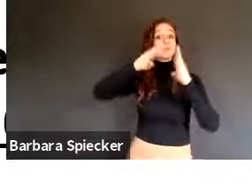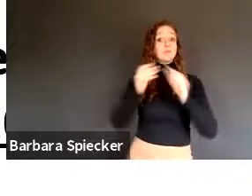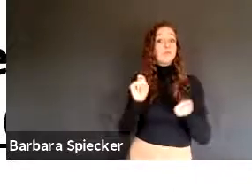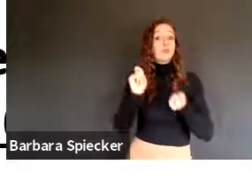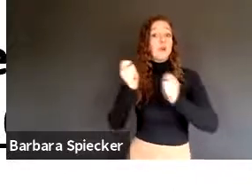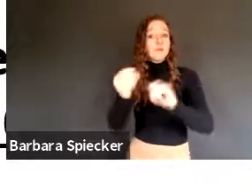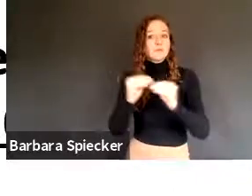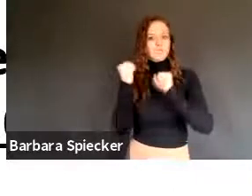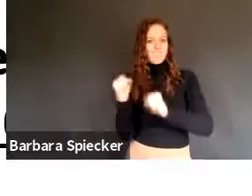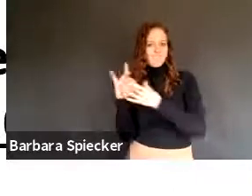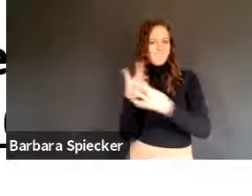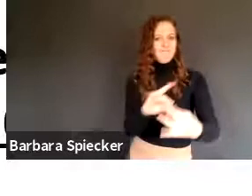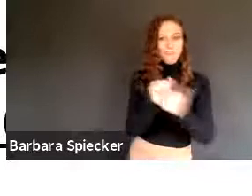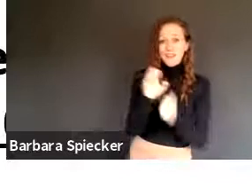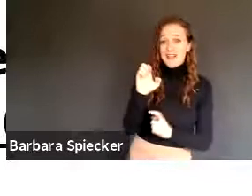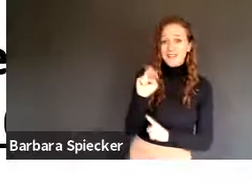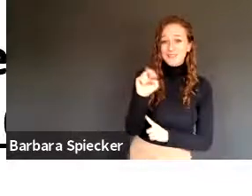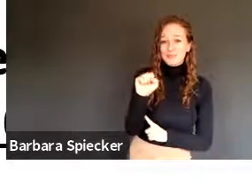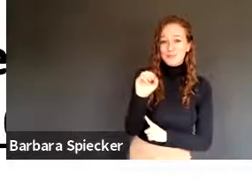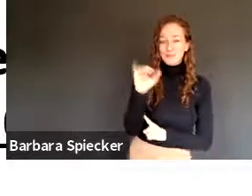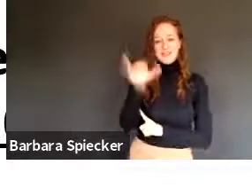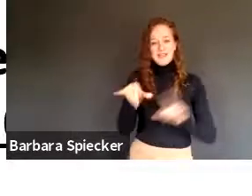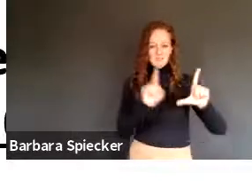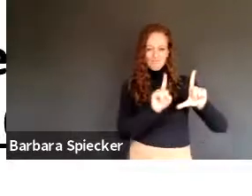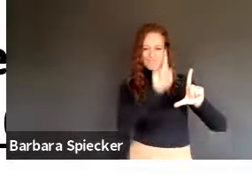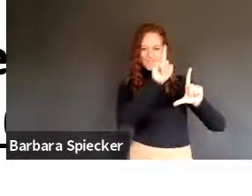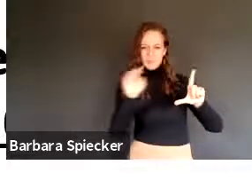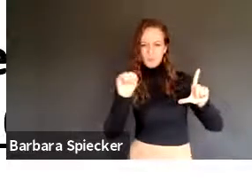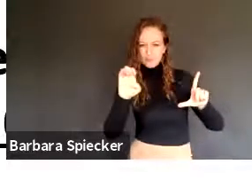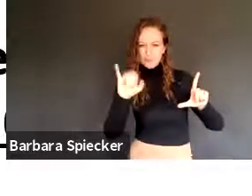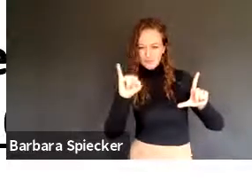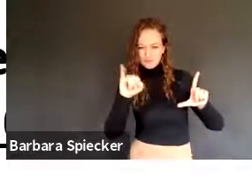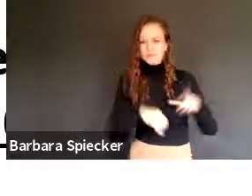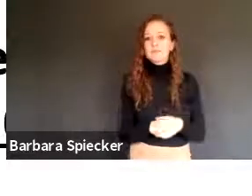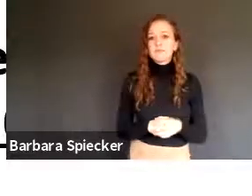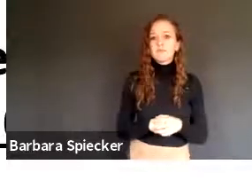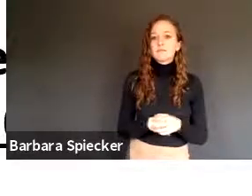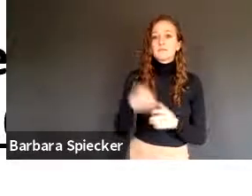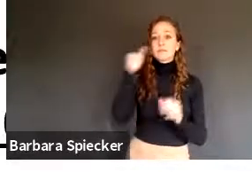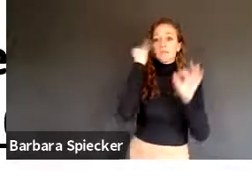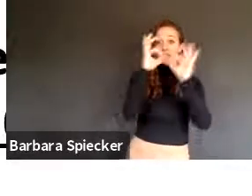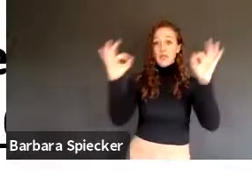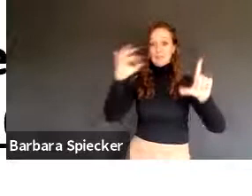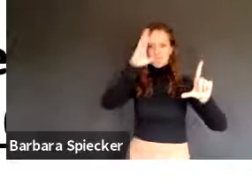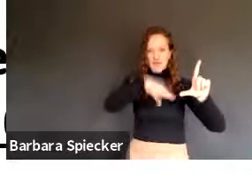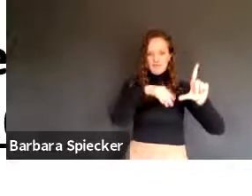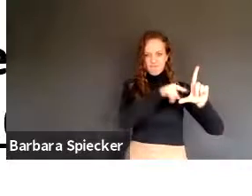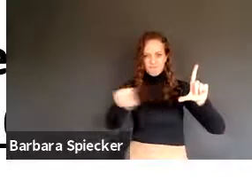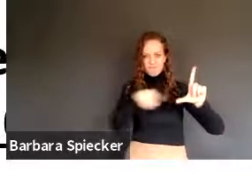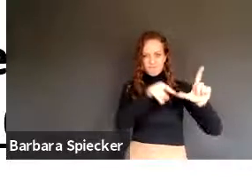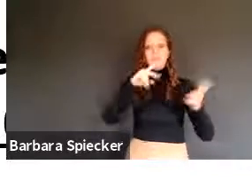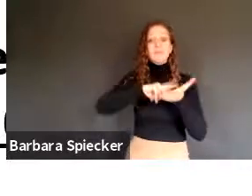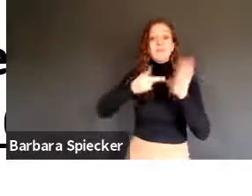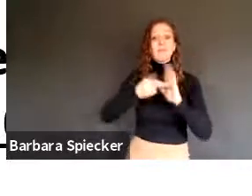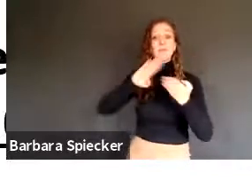you'll see dots that occur more towards the top show that the community changes were more strongly